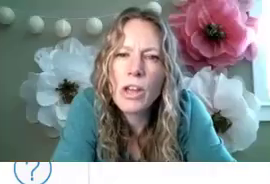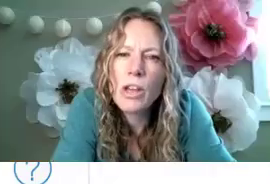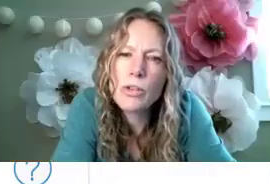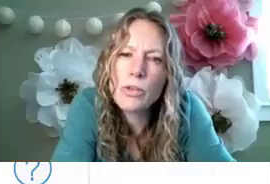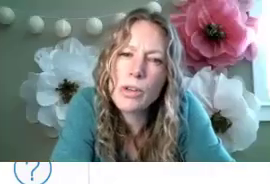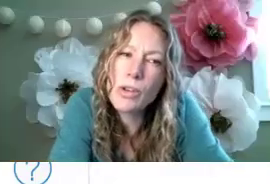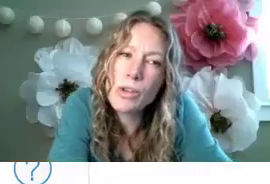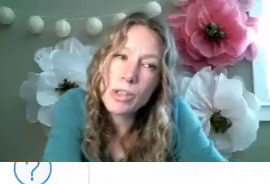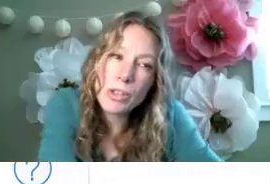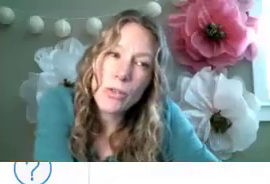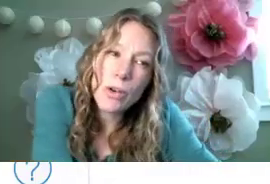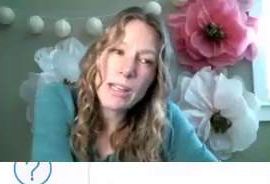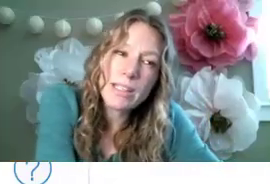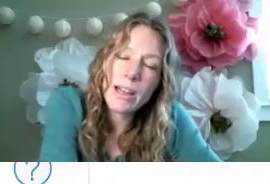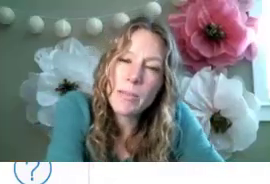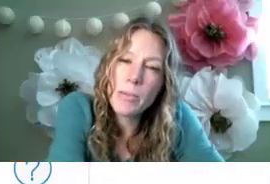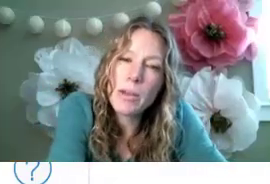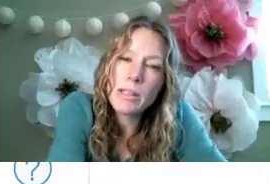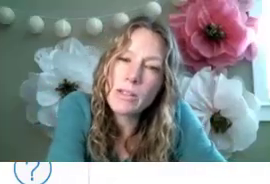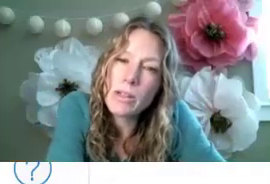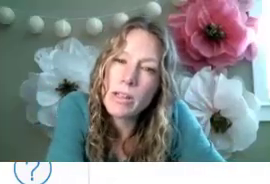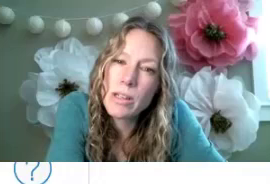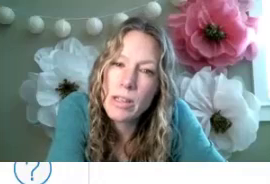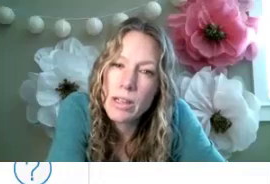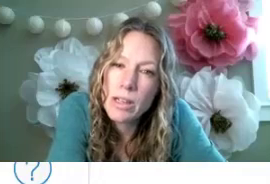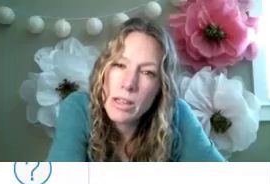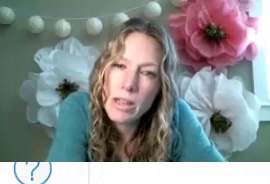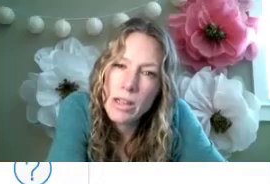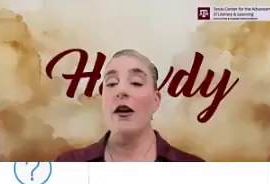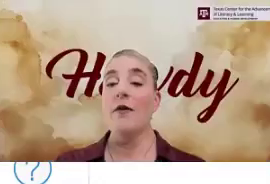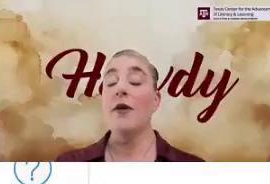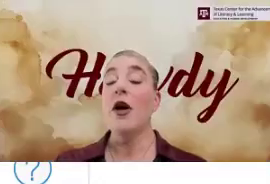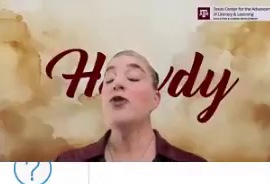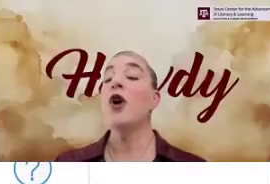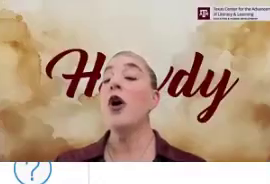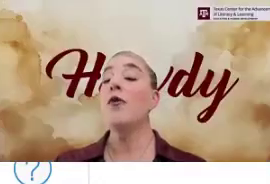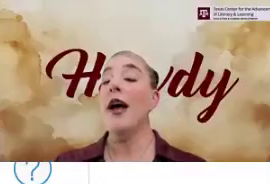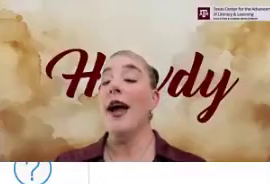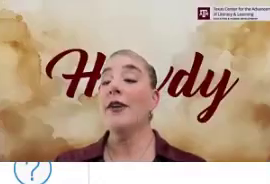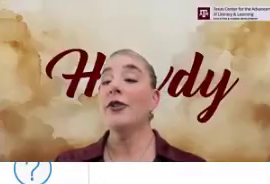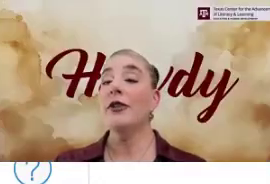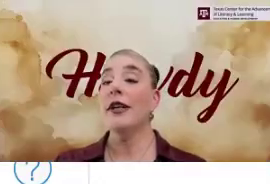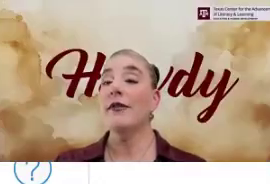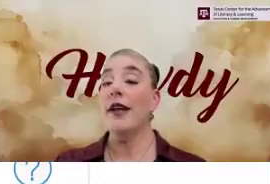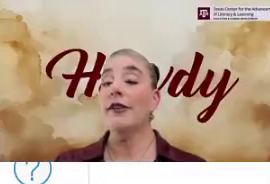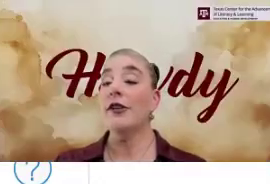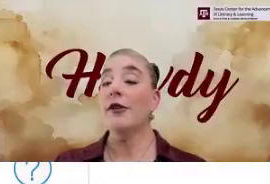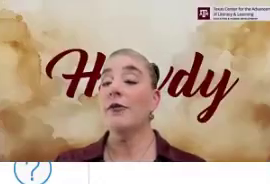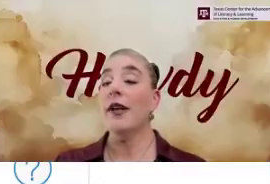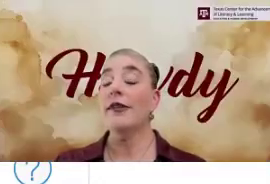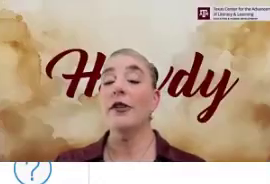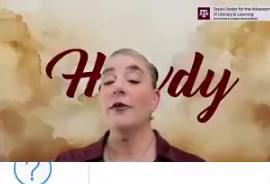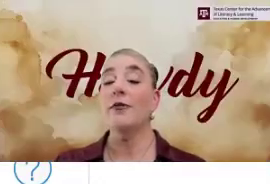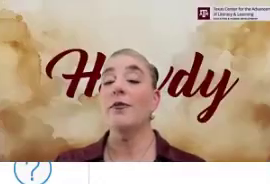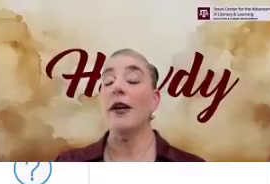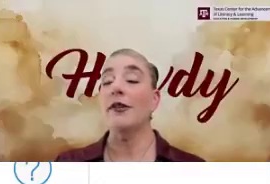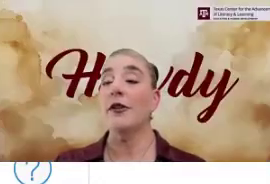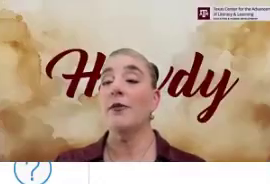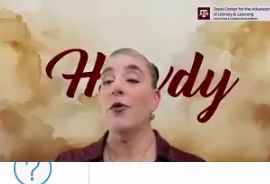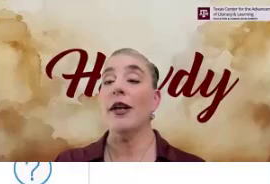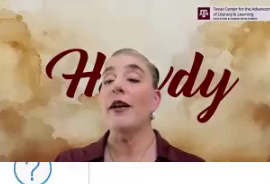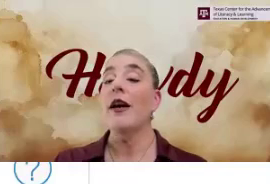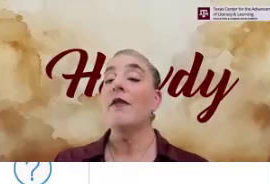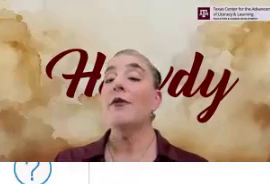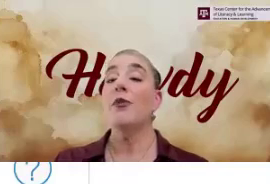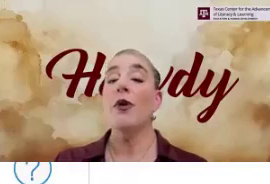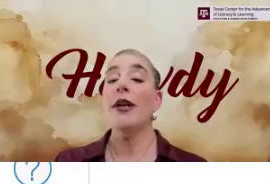So and you can go do a Google search for it. Is that the point, or? No, that's a